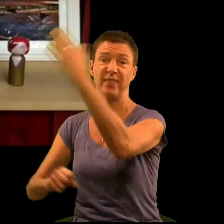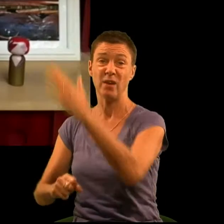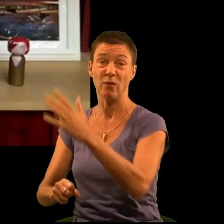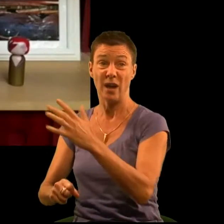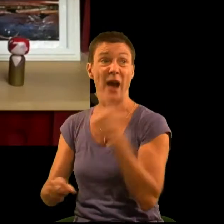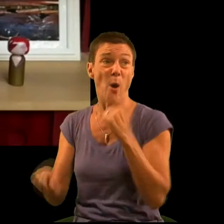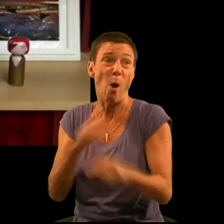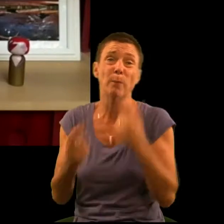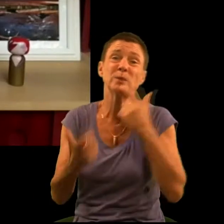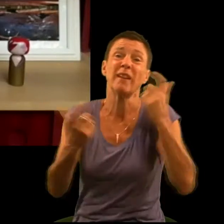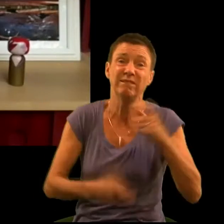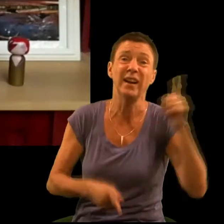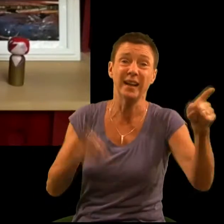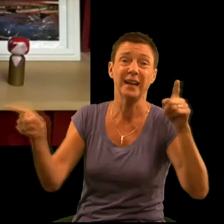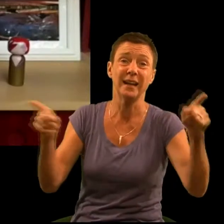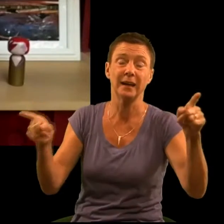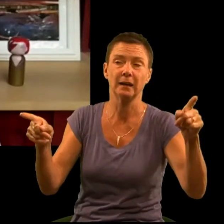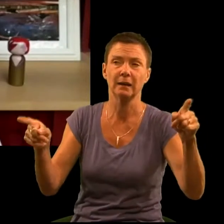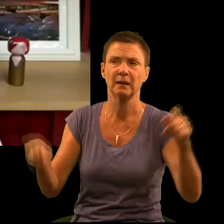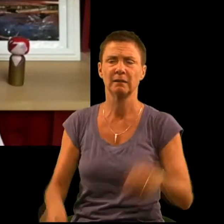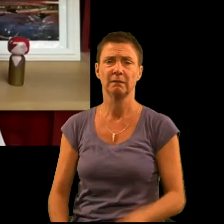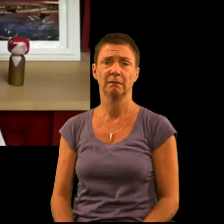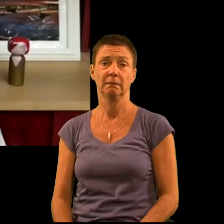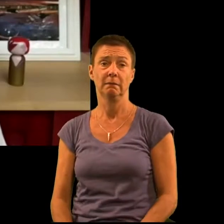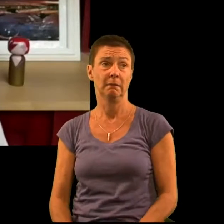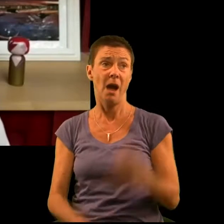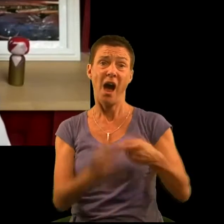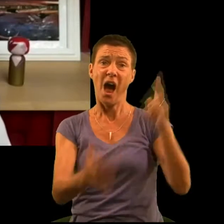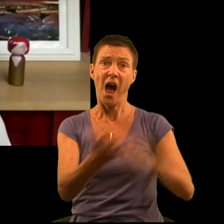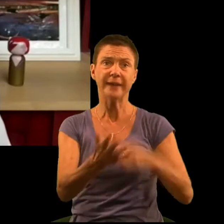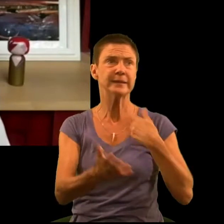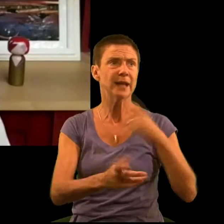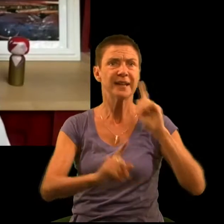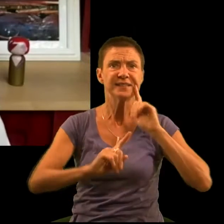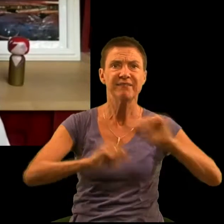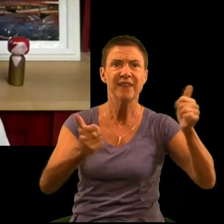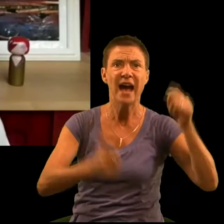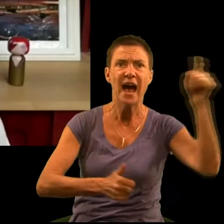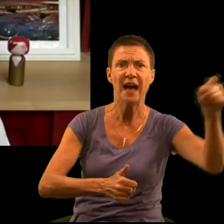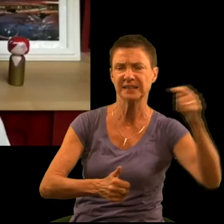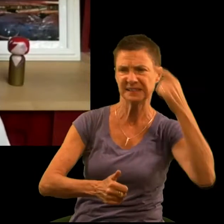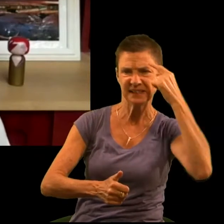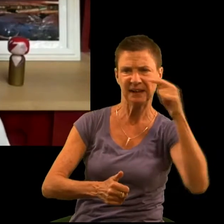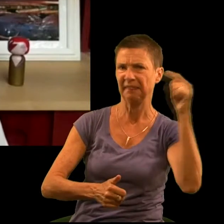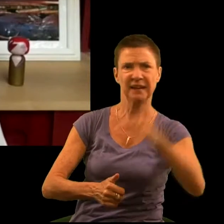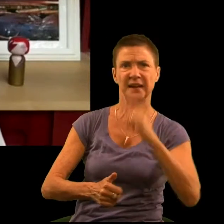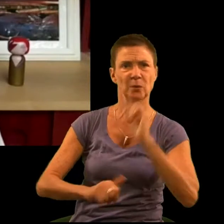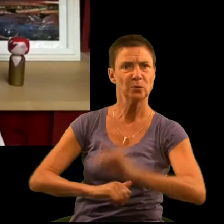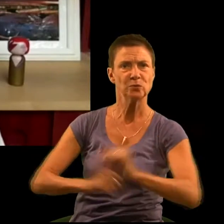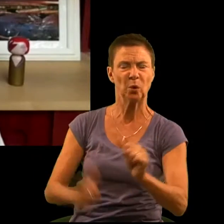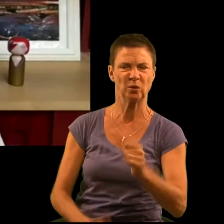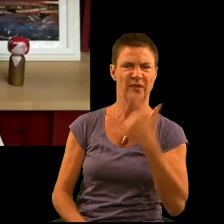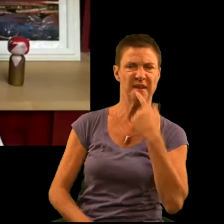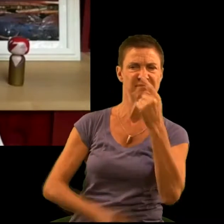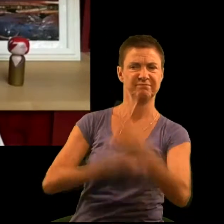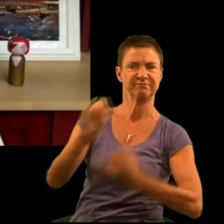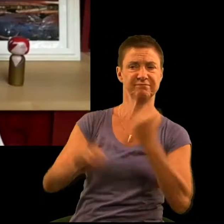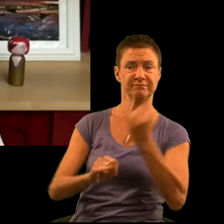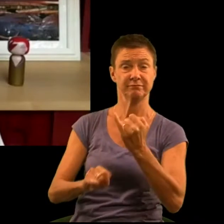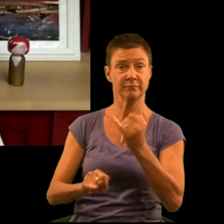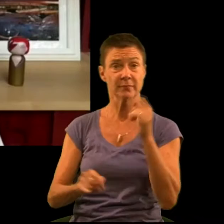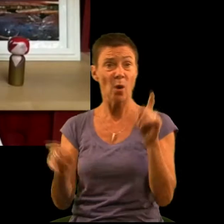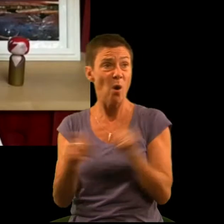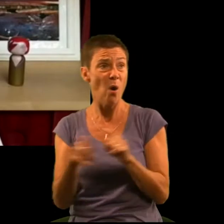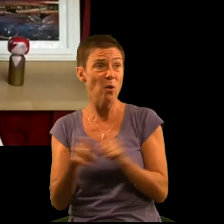as funny." This comment did not endear him to Albert Einstein's legions of fans. He also skewed humanity